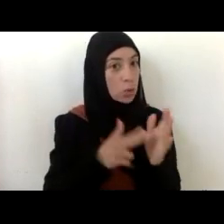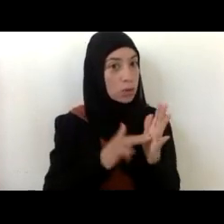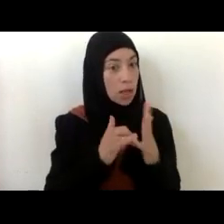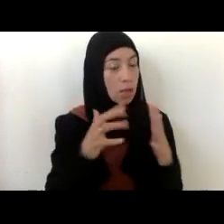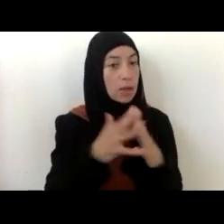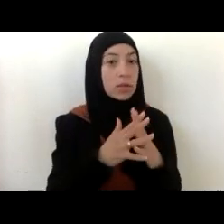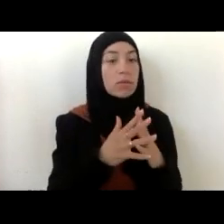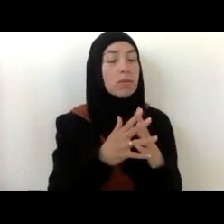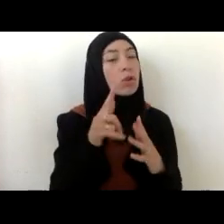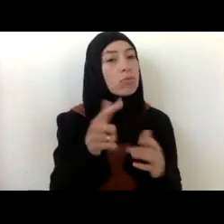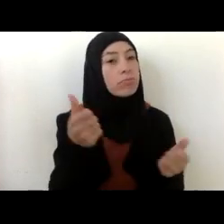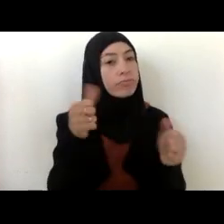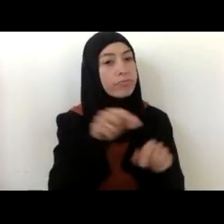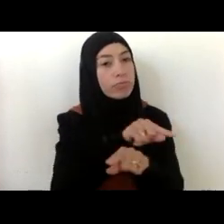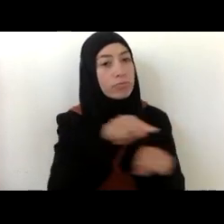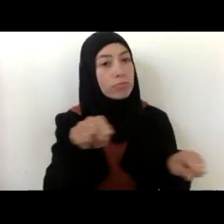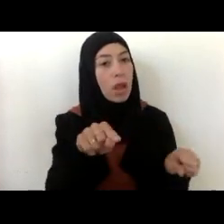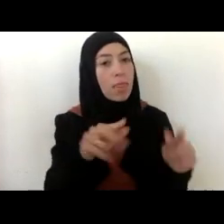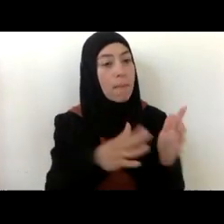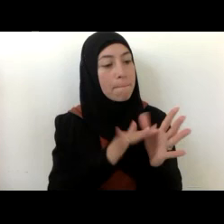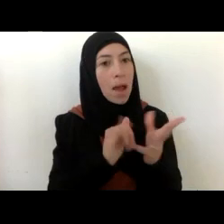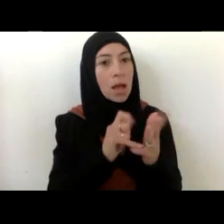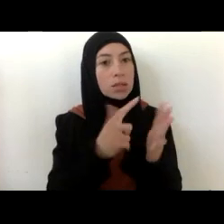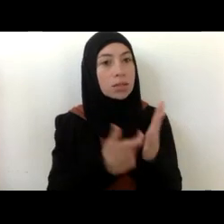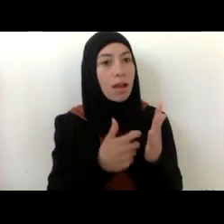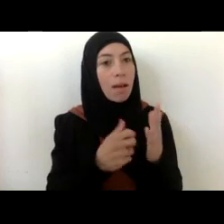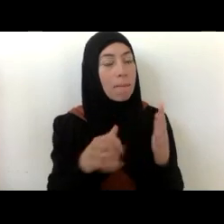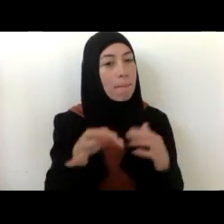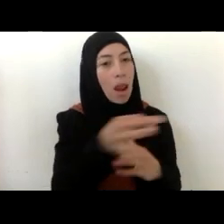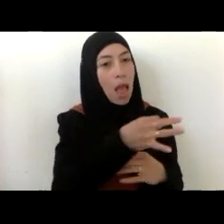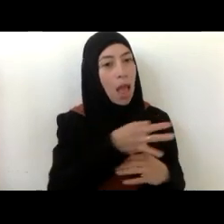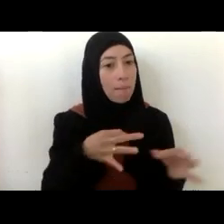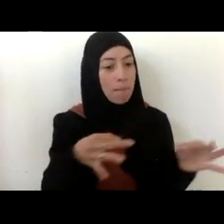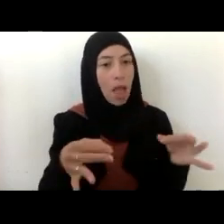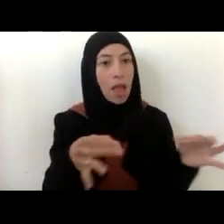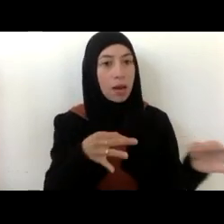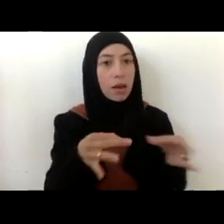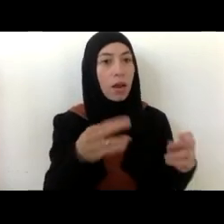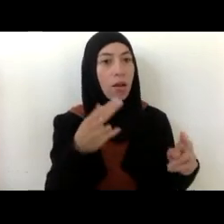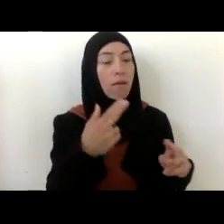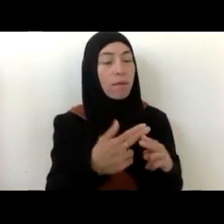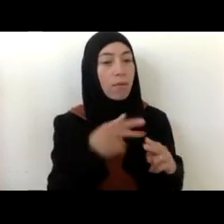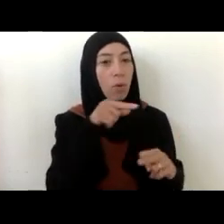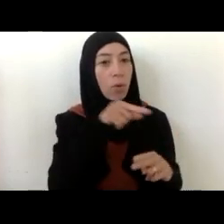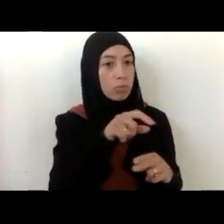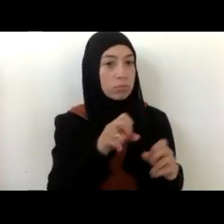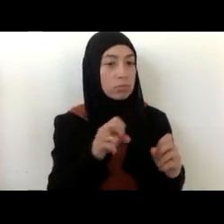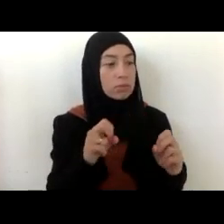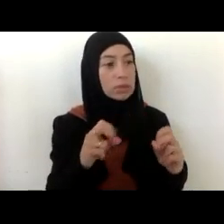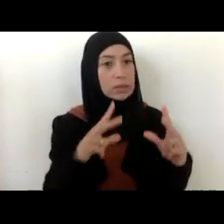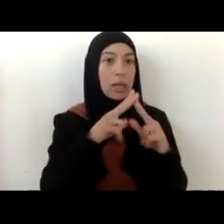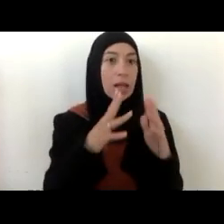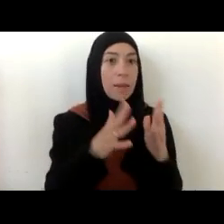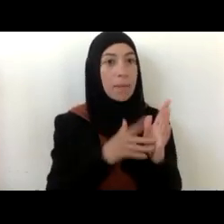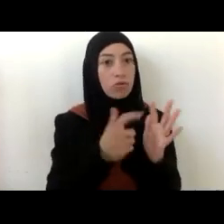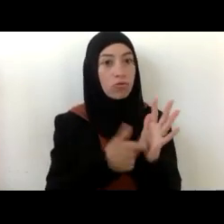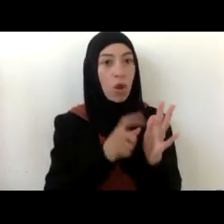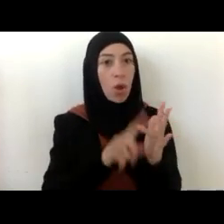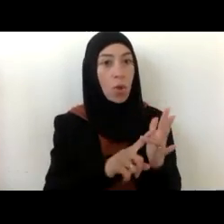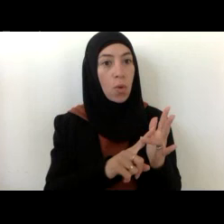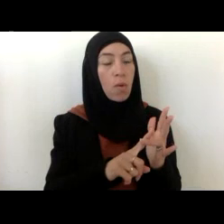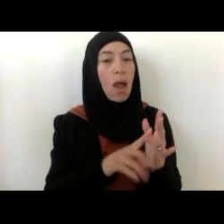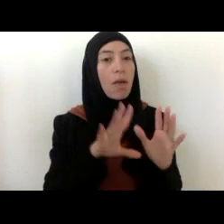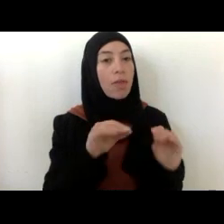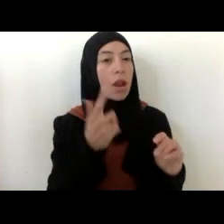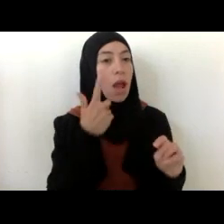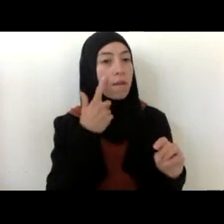Metro Art Master Plan, understand how and why we're doing public art, and have a look at